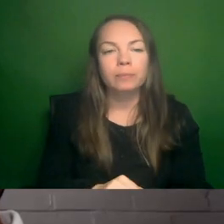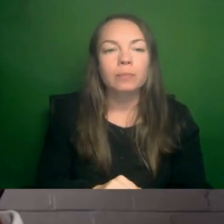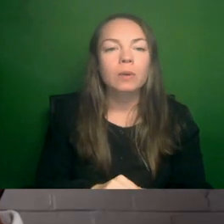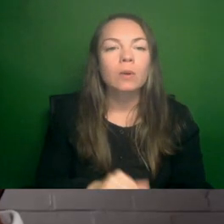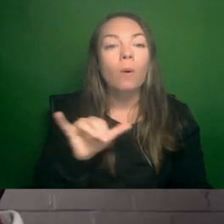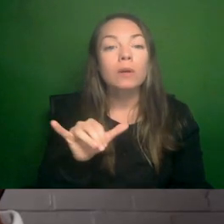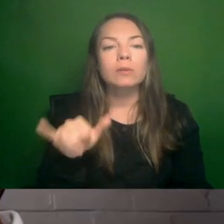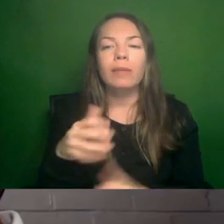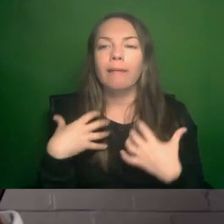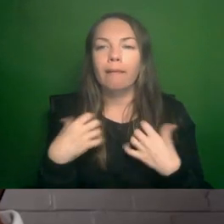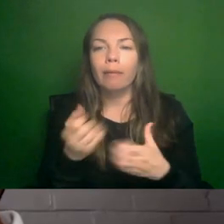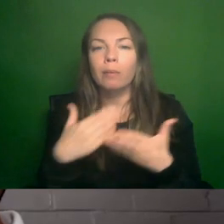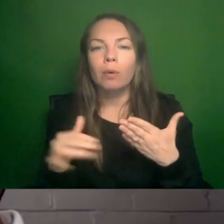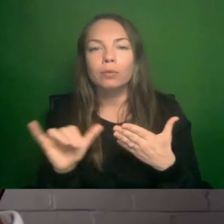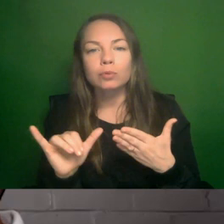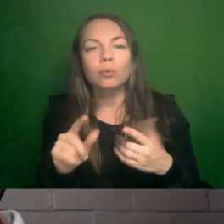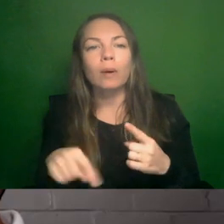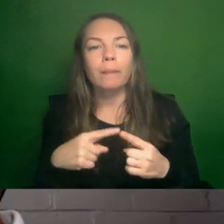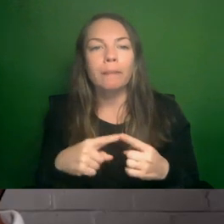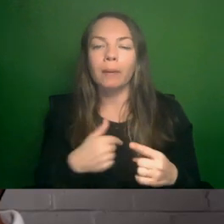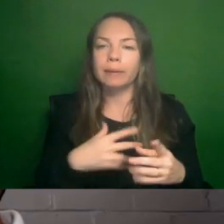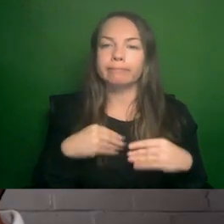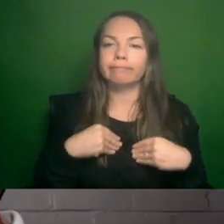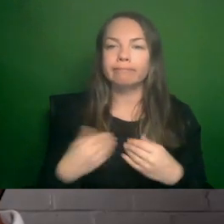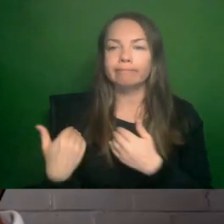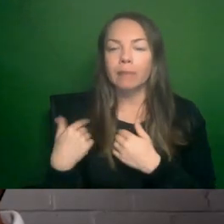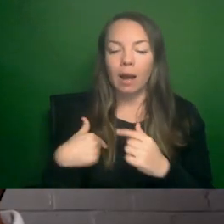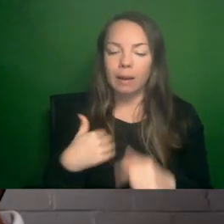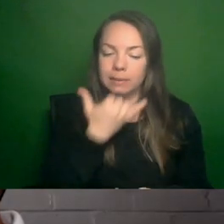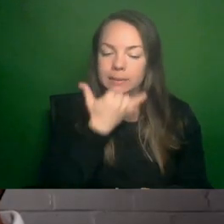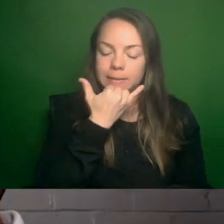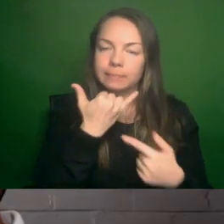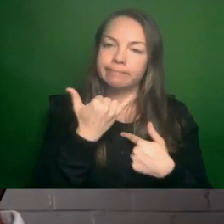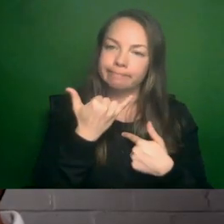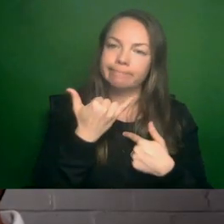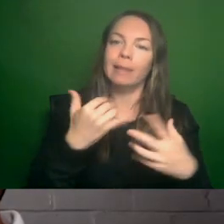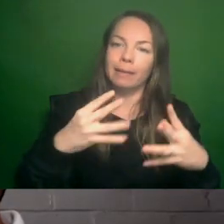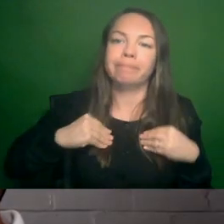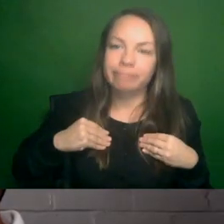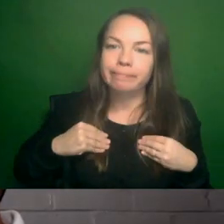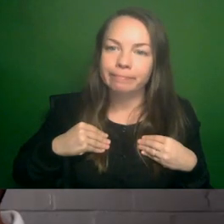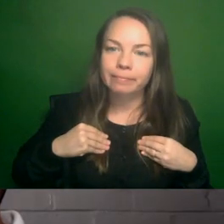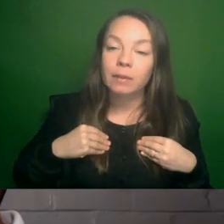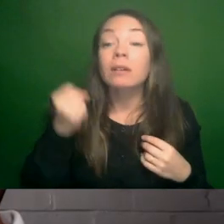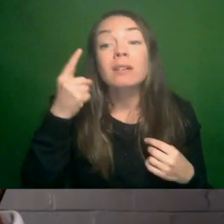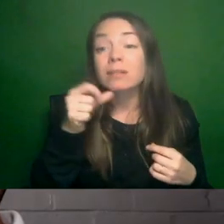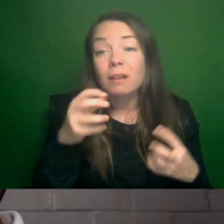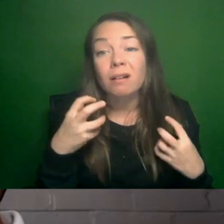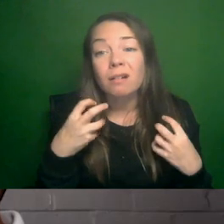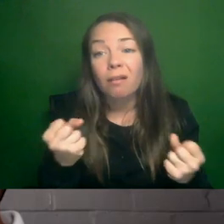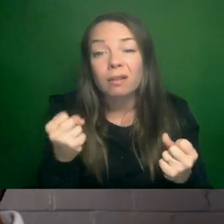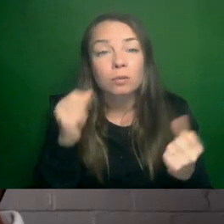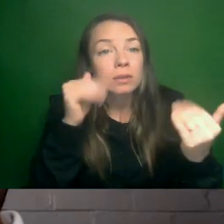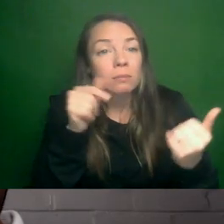wraparound, that healthy piece is the accountability piece of when we screw up, because even it is unhealthy to expect